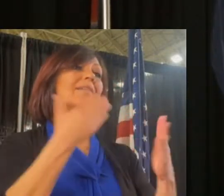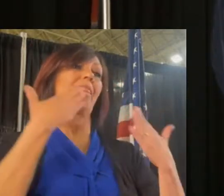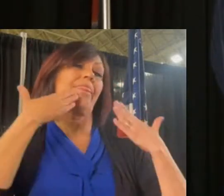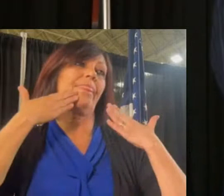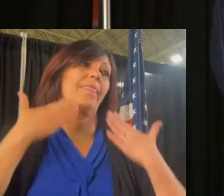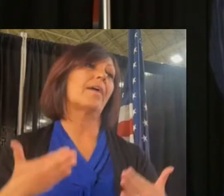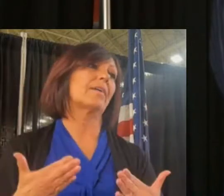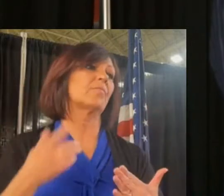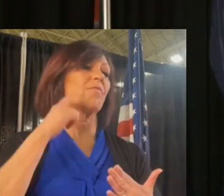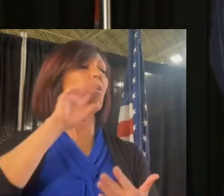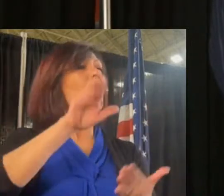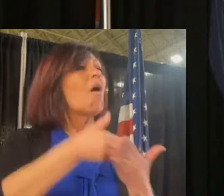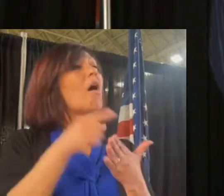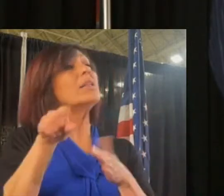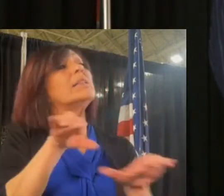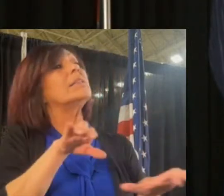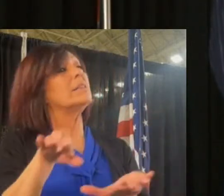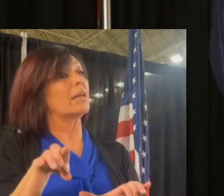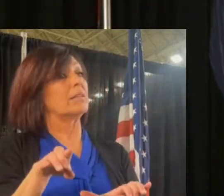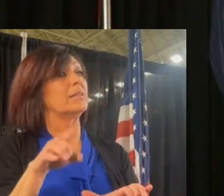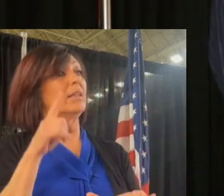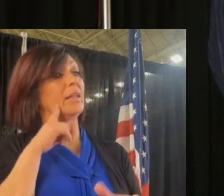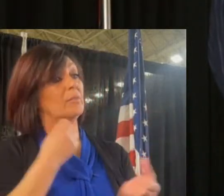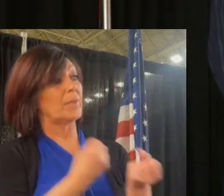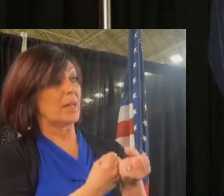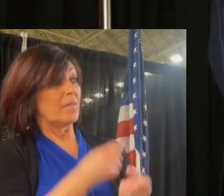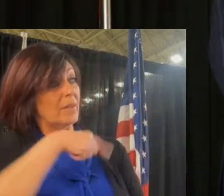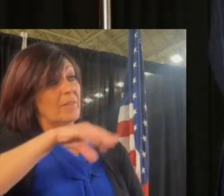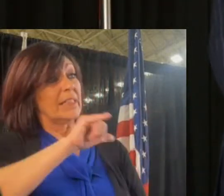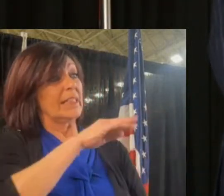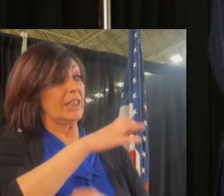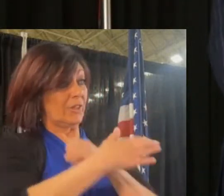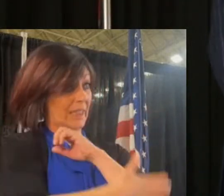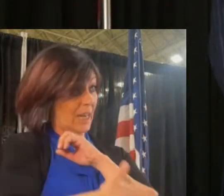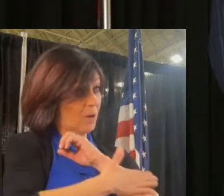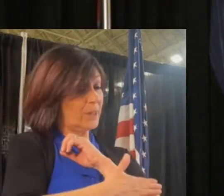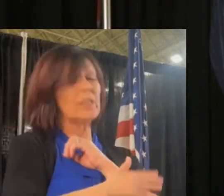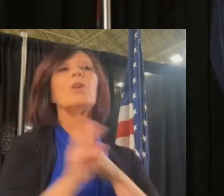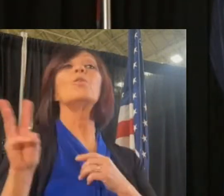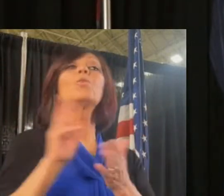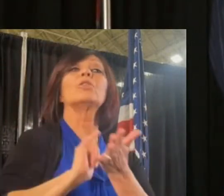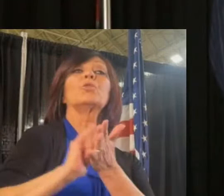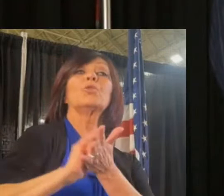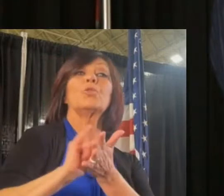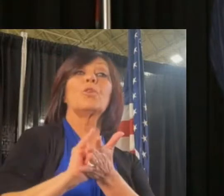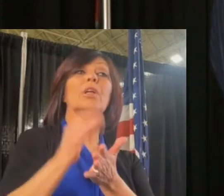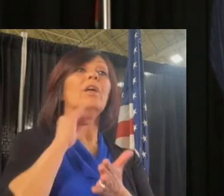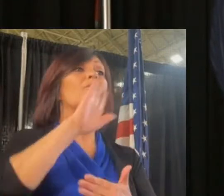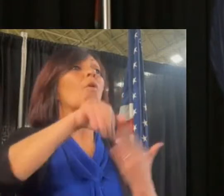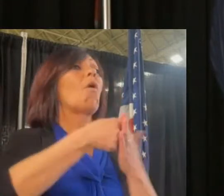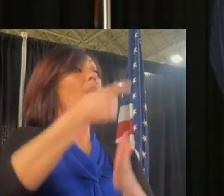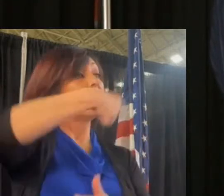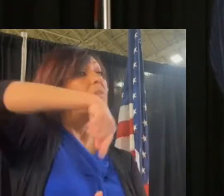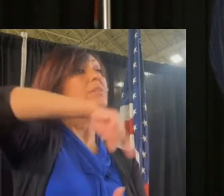him for all that he has done on behalf of Erie County, of Western New York, and for all of us. Ladies